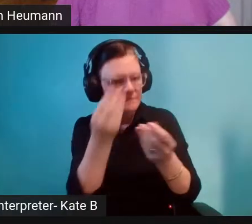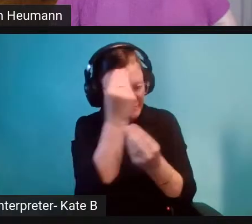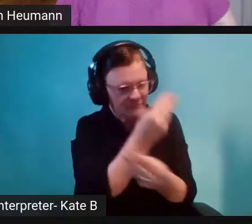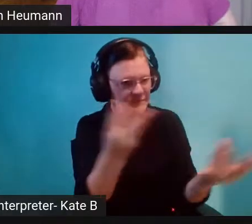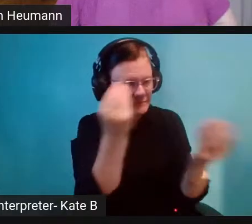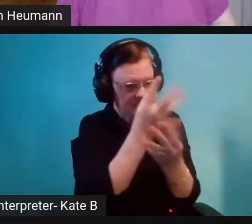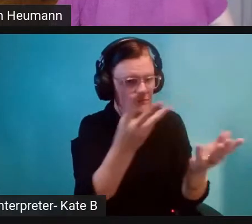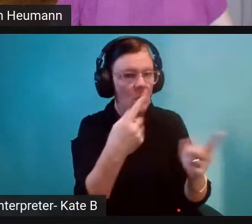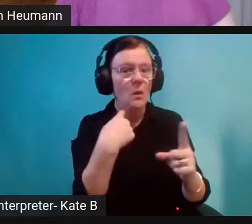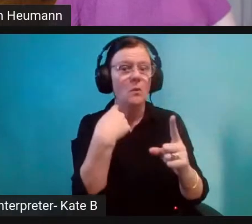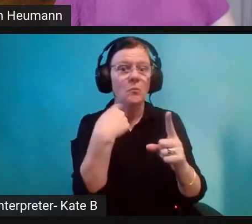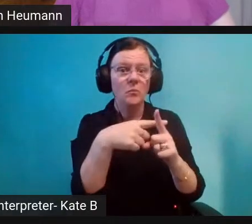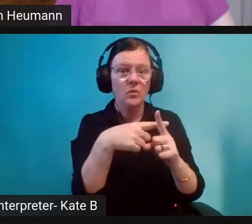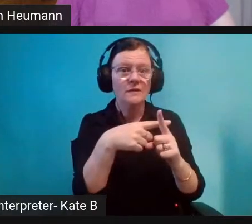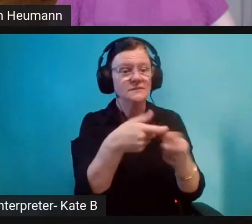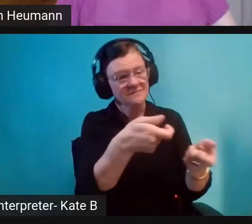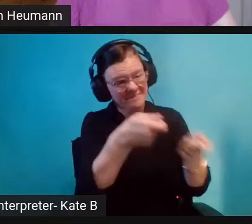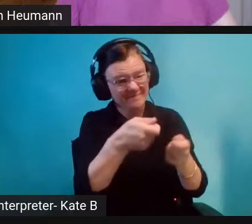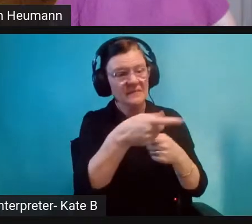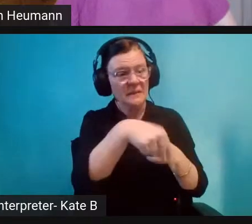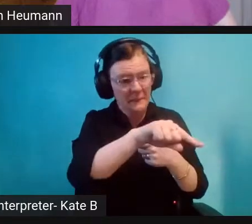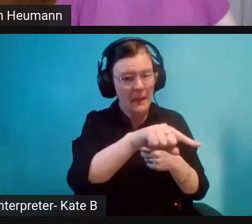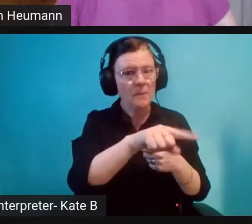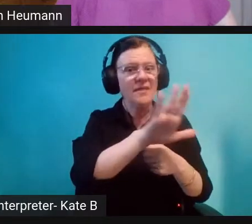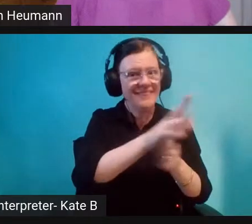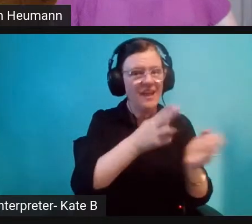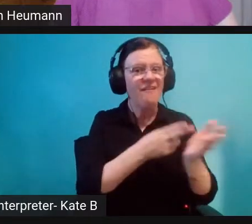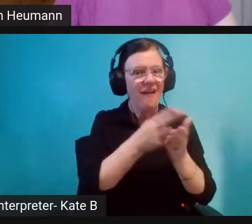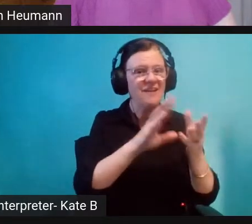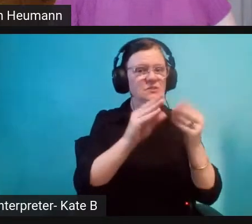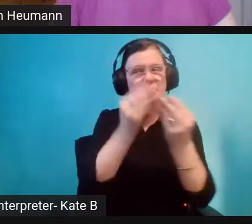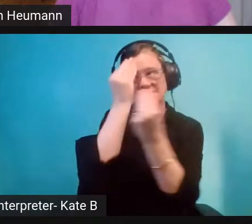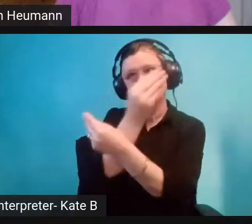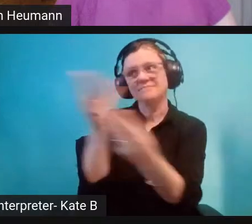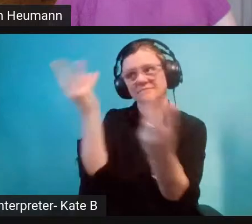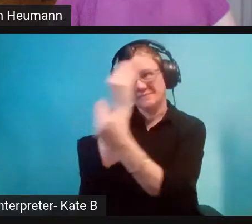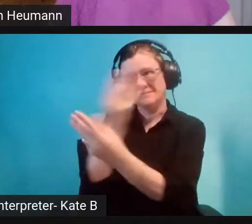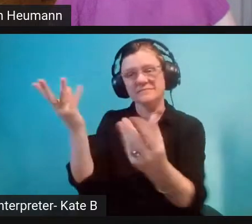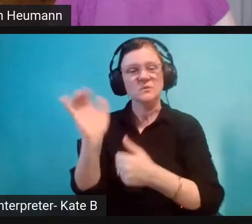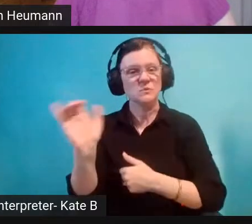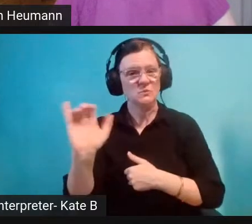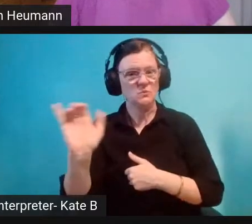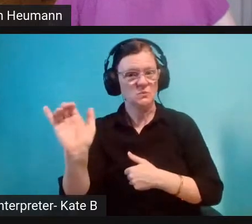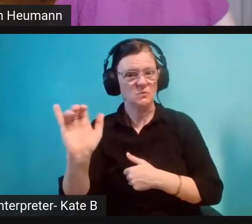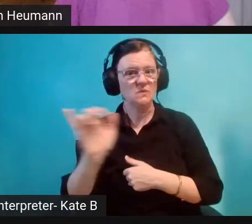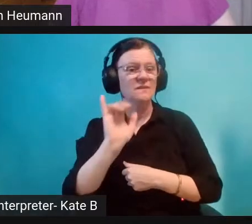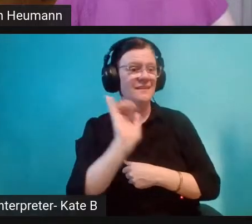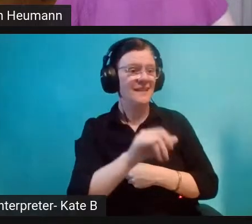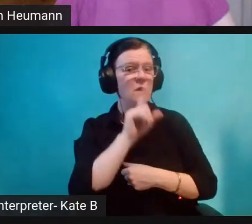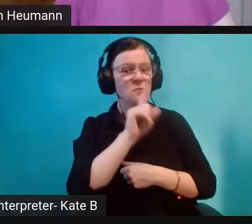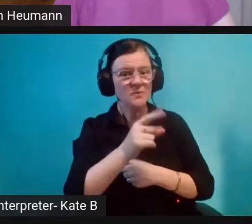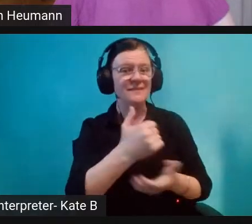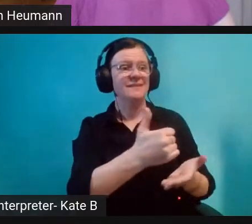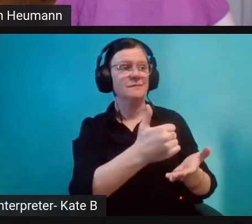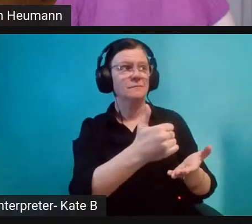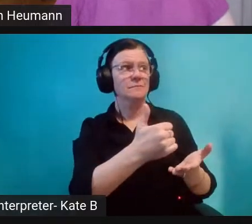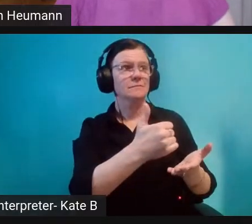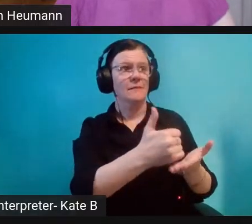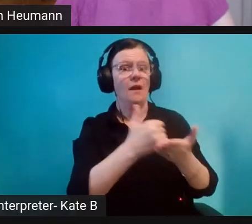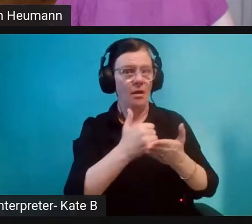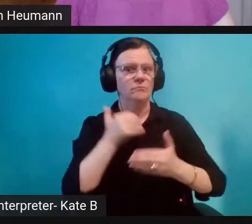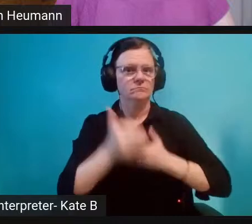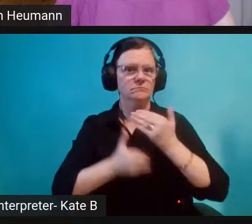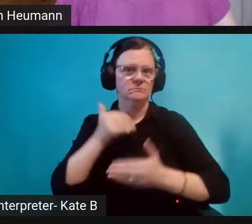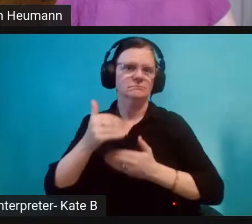people to be able to tell their authentic stories, I think really goes a long way to helping